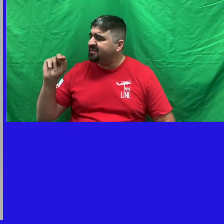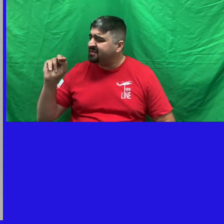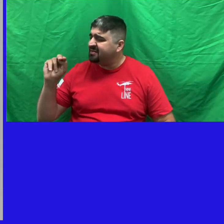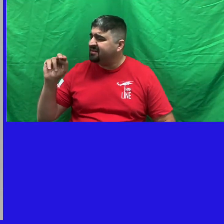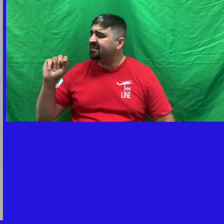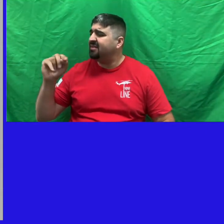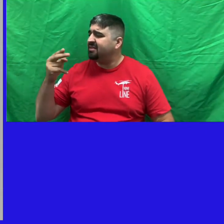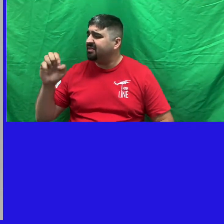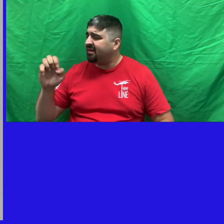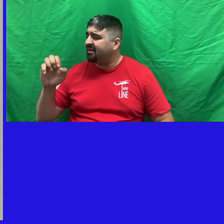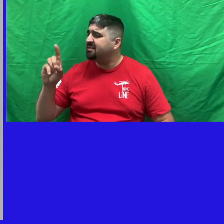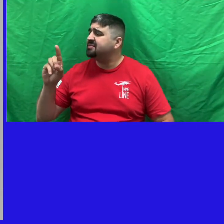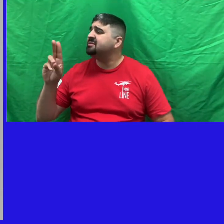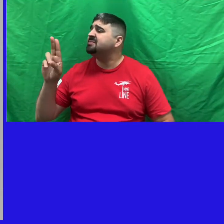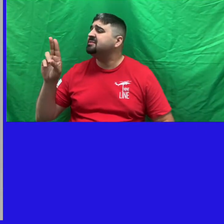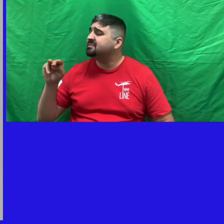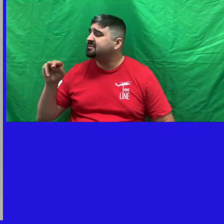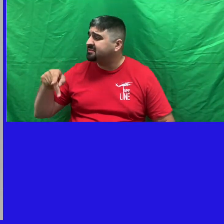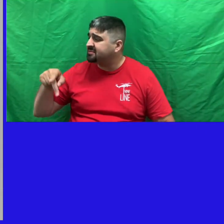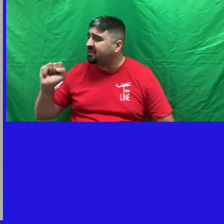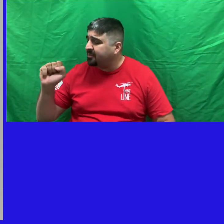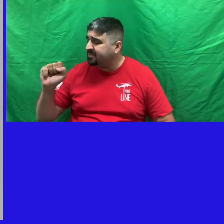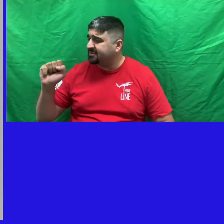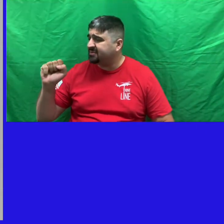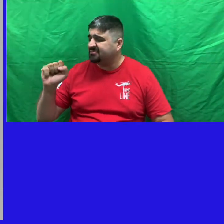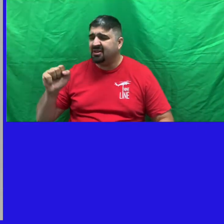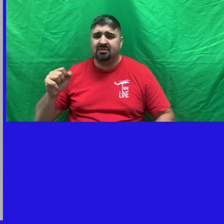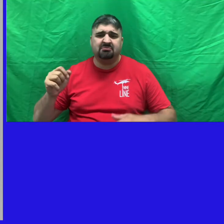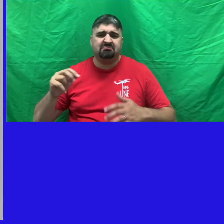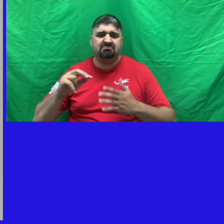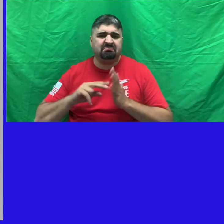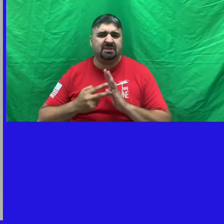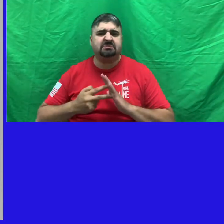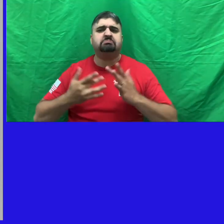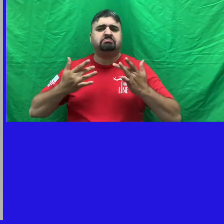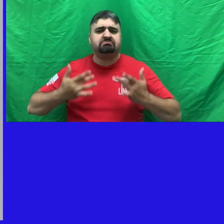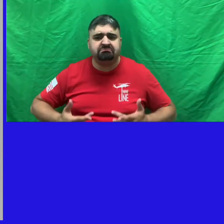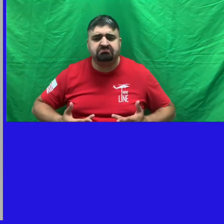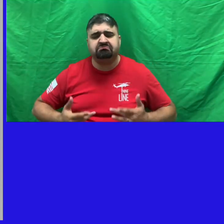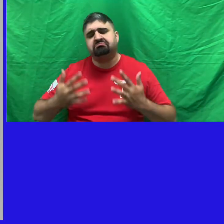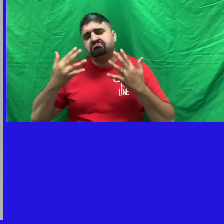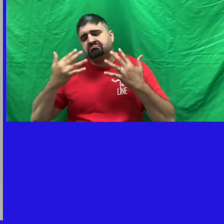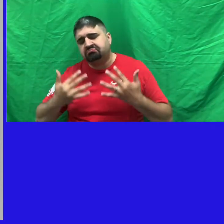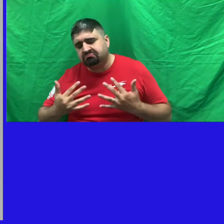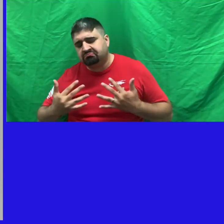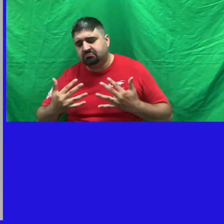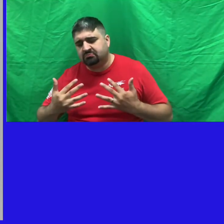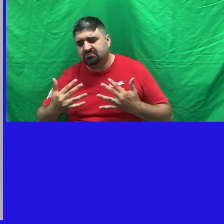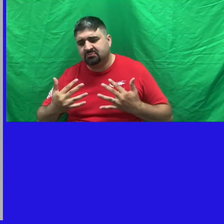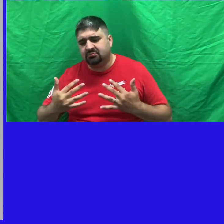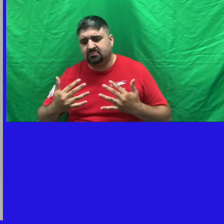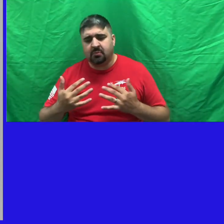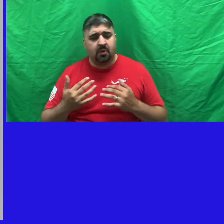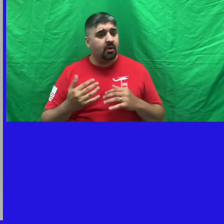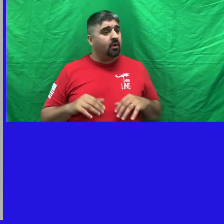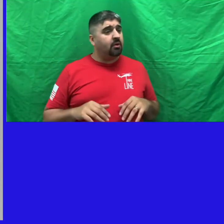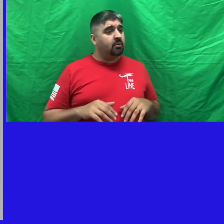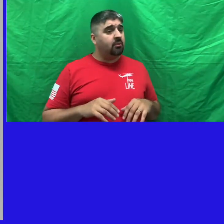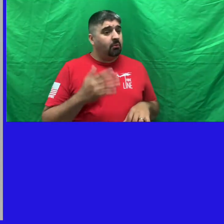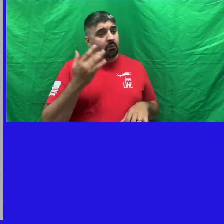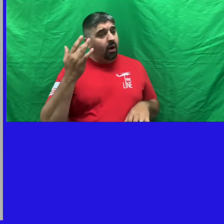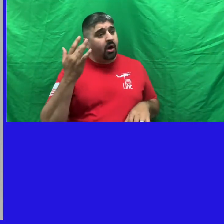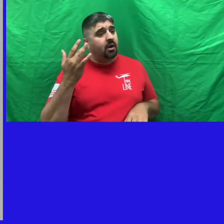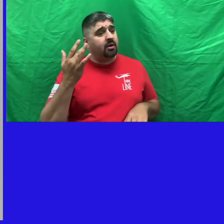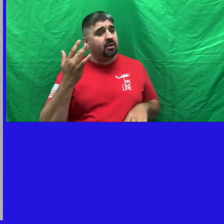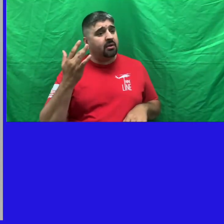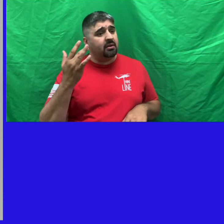Frog. "I am thinking about tomorrow," said Toad. "I am thinking about